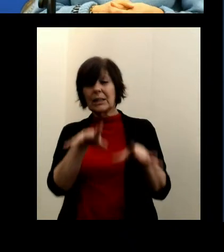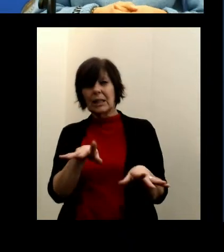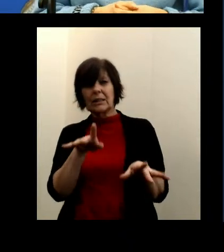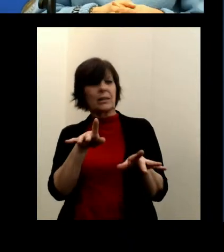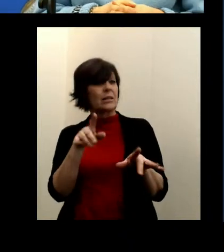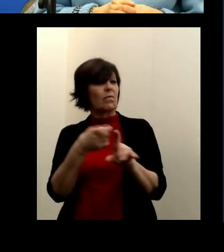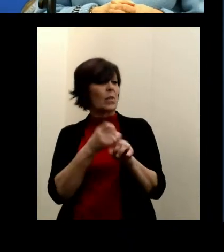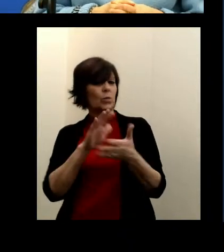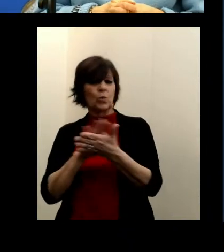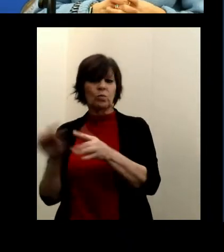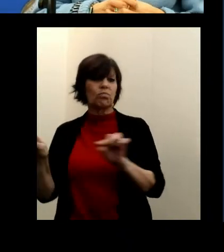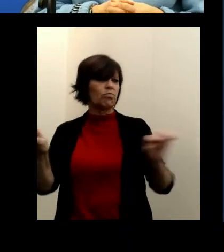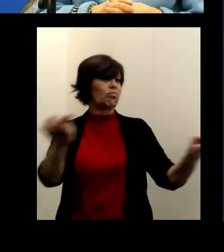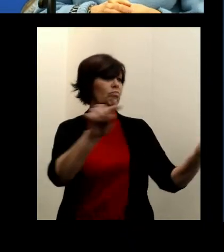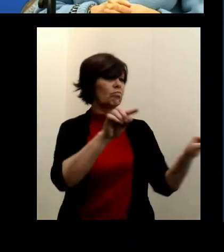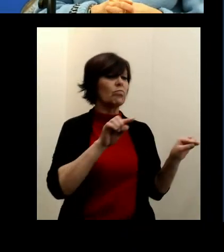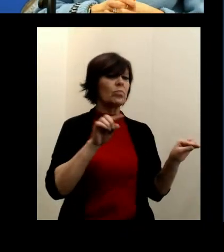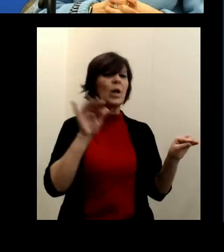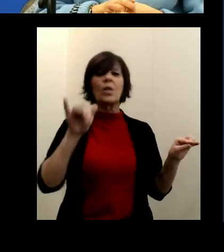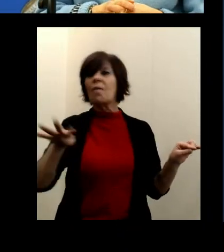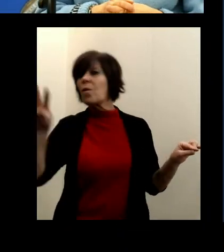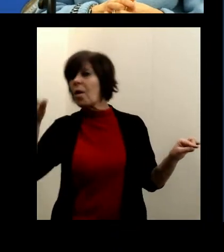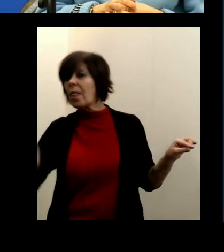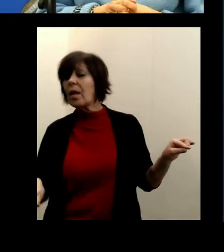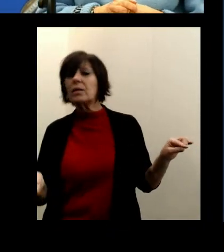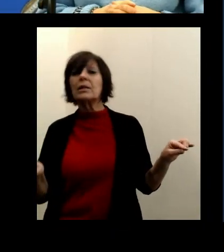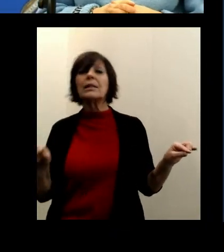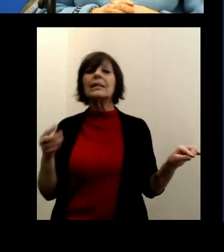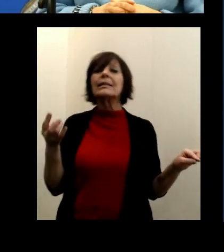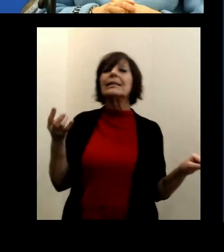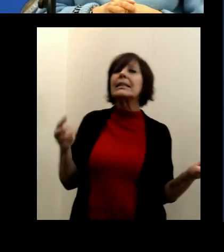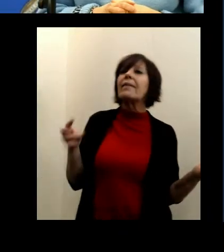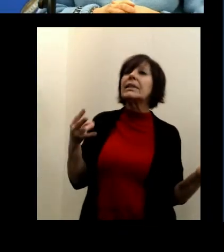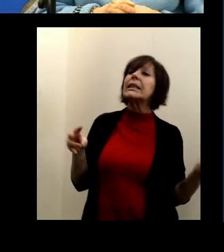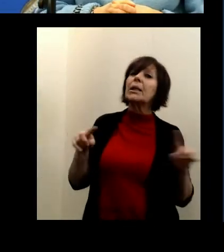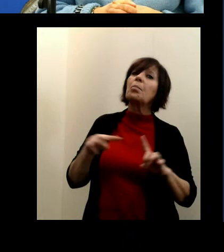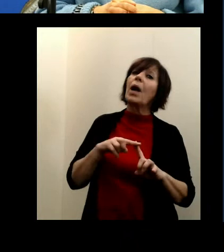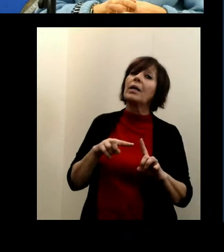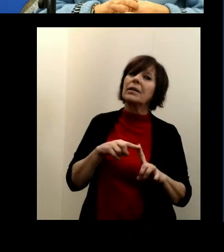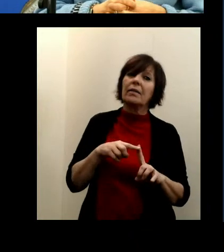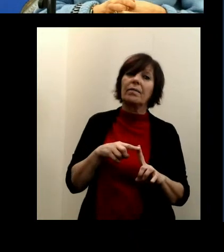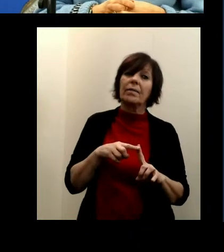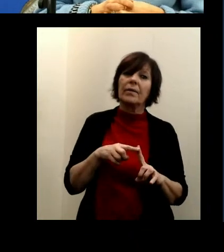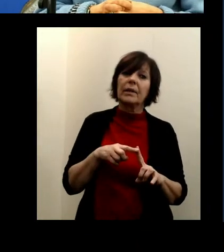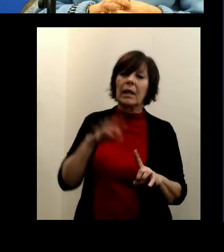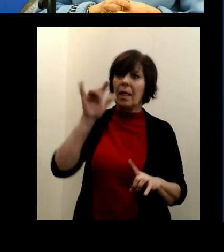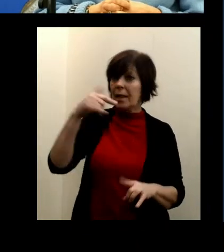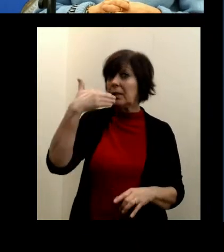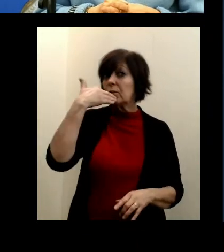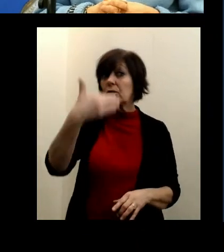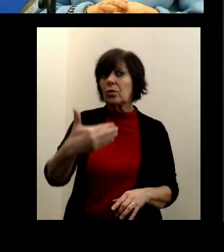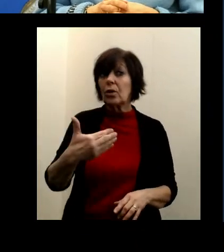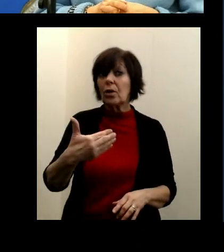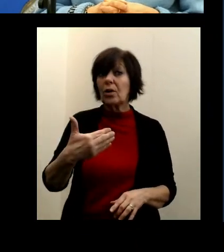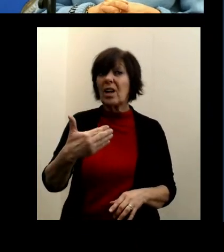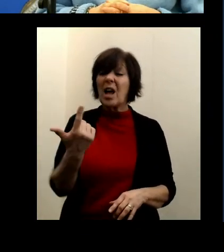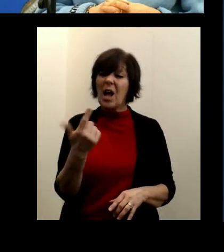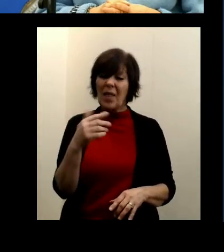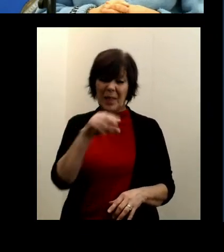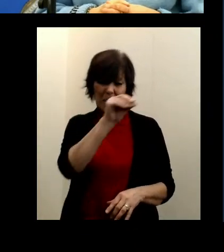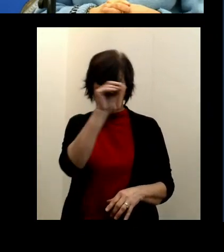from these school districts. And of those, only 17 were positive. So that is a positivity rate of